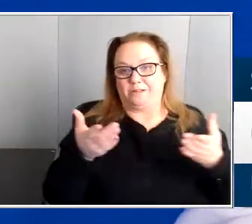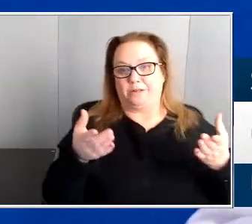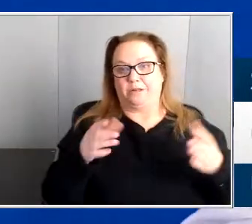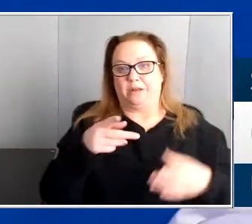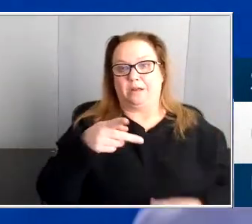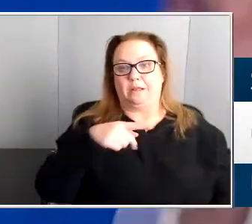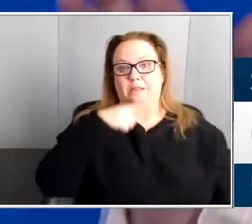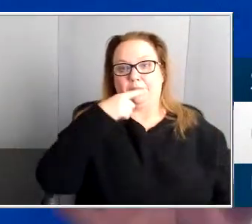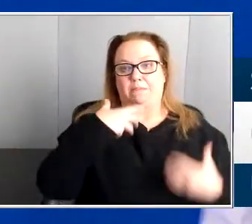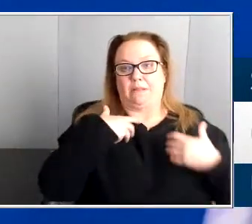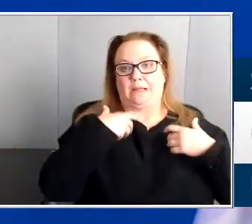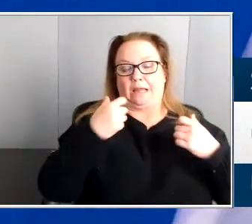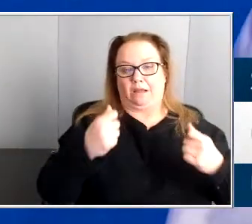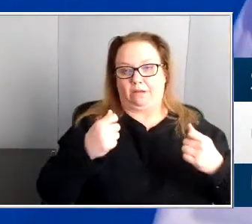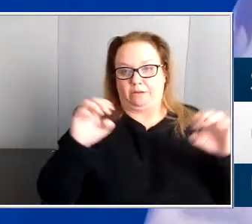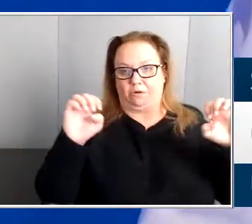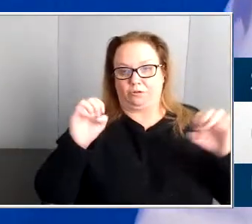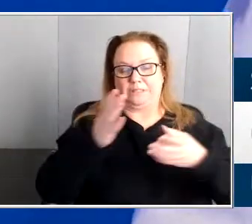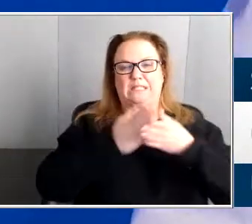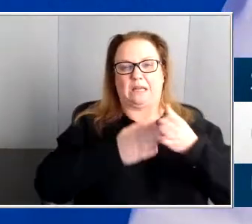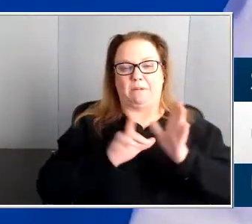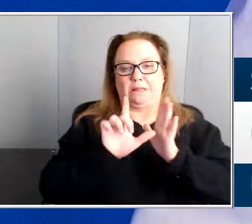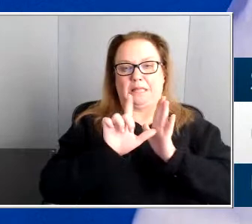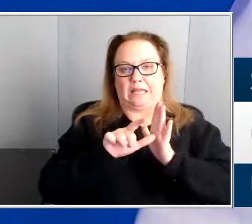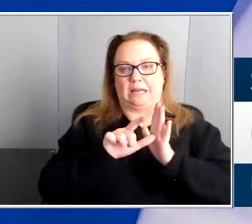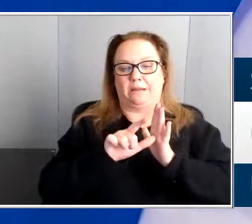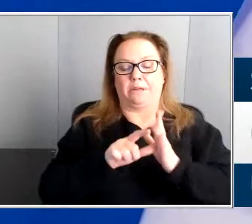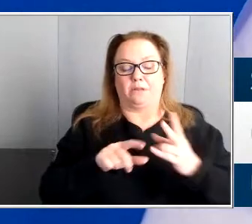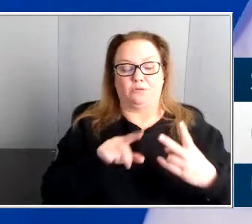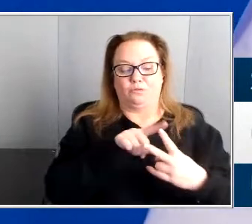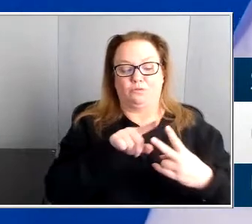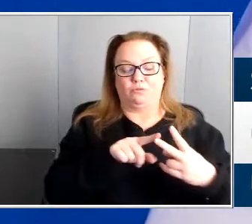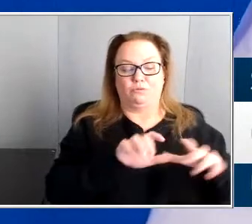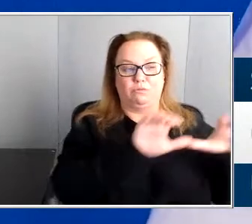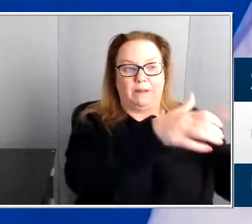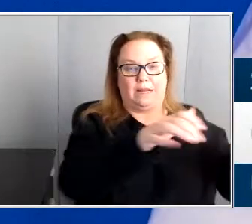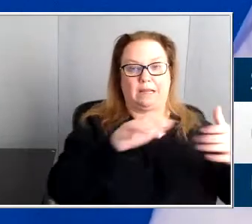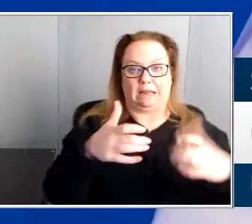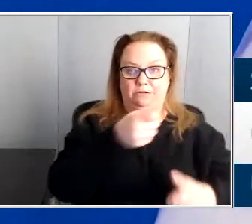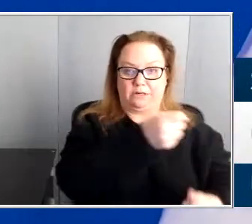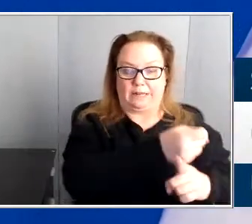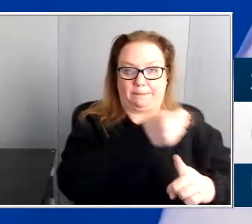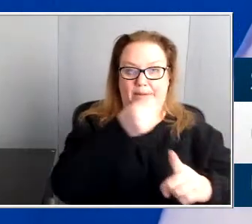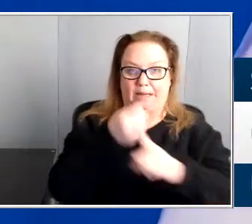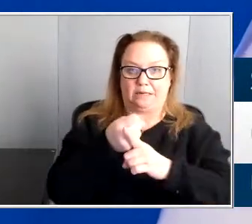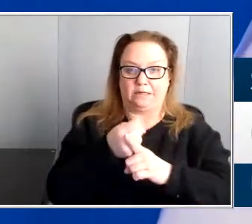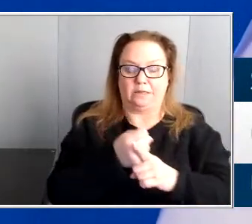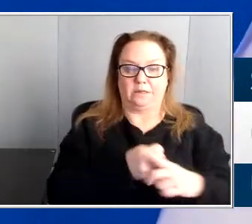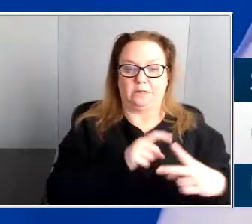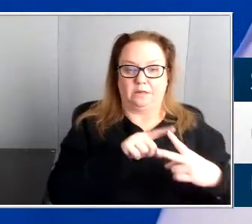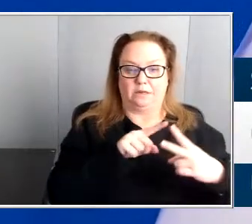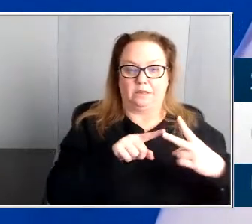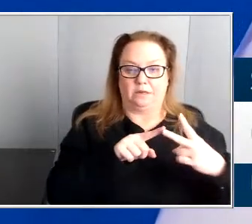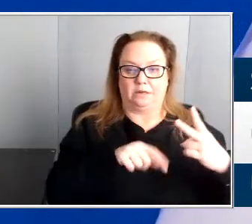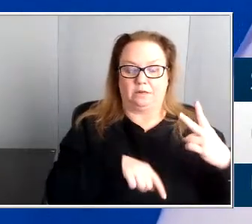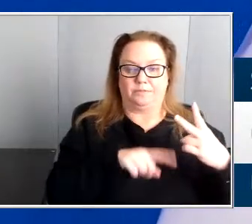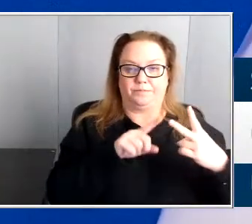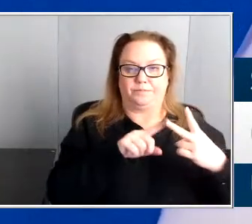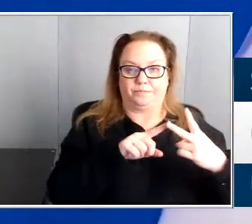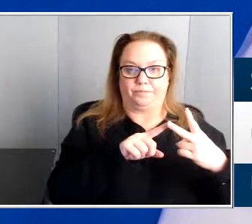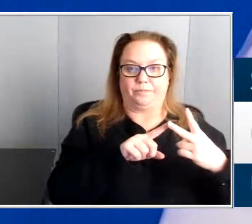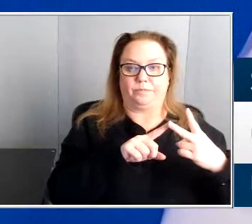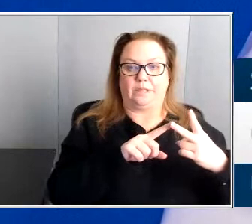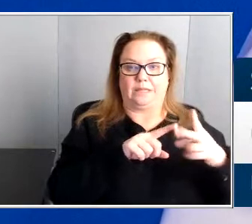Some don't. Some expire later. But probably two main categories of impacts that we can speak to. One is a lot of the